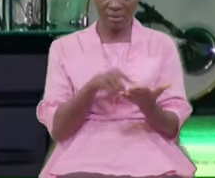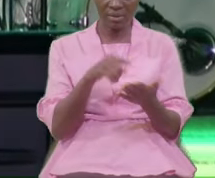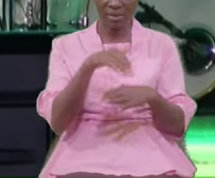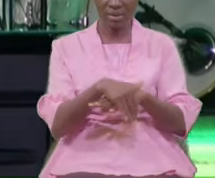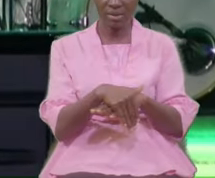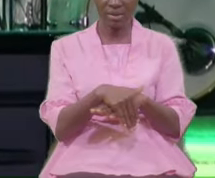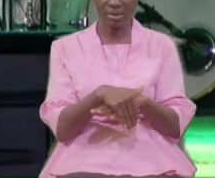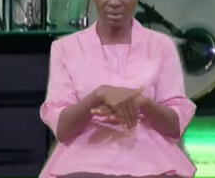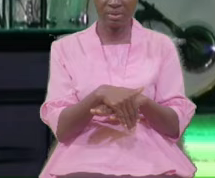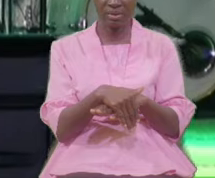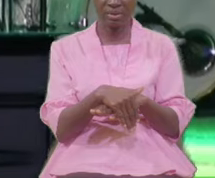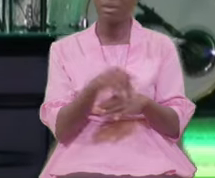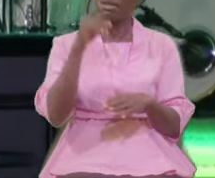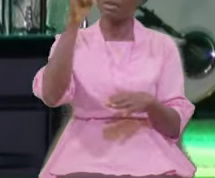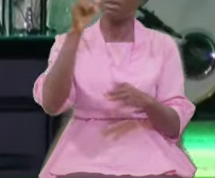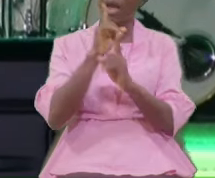kapan